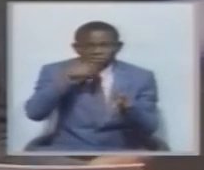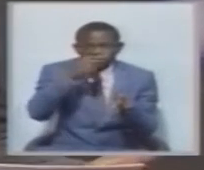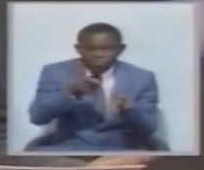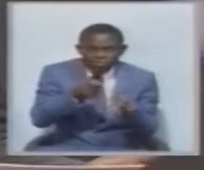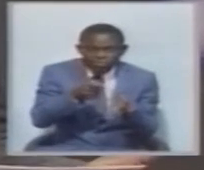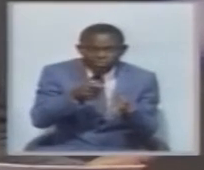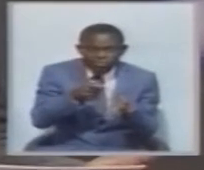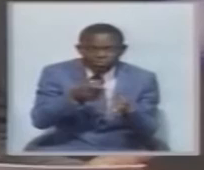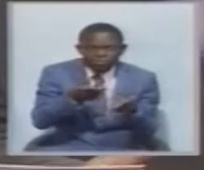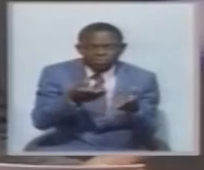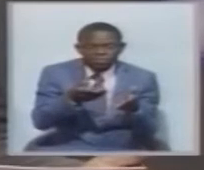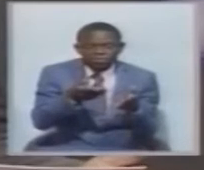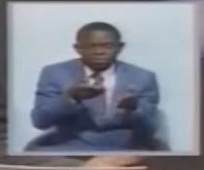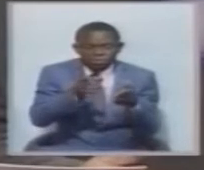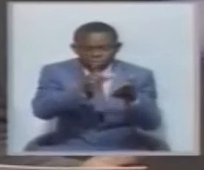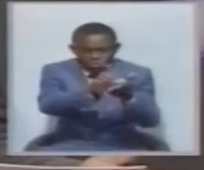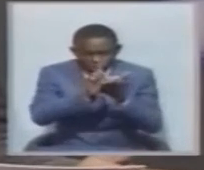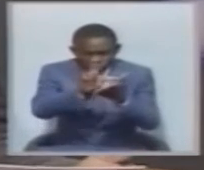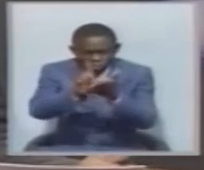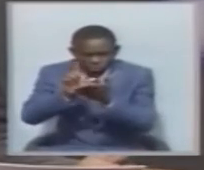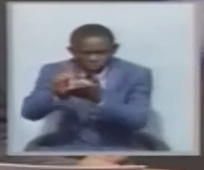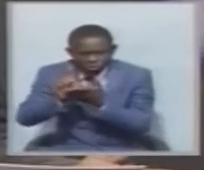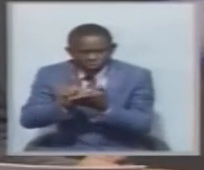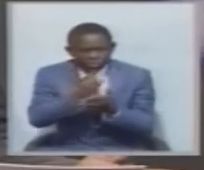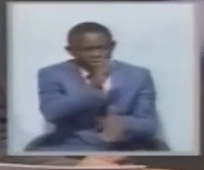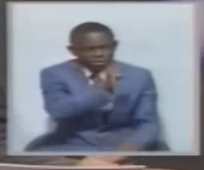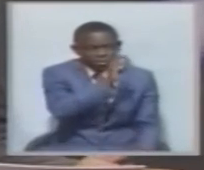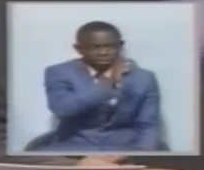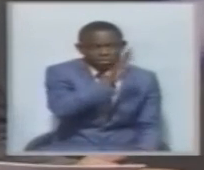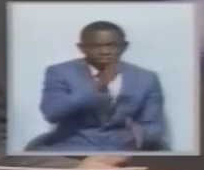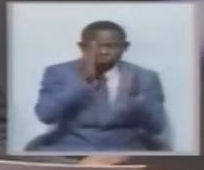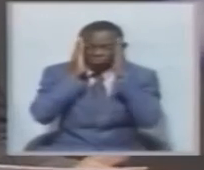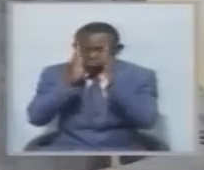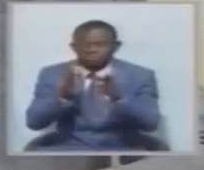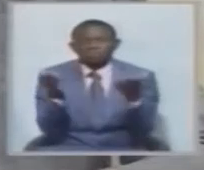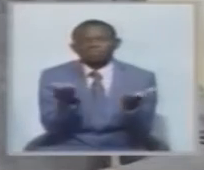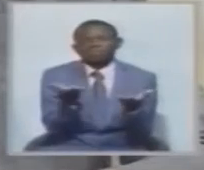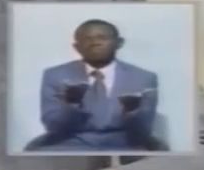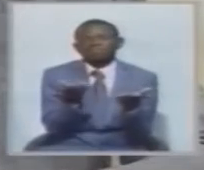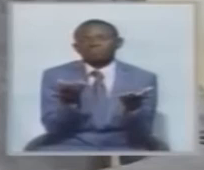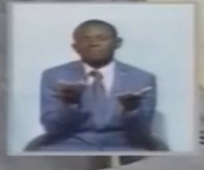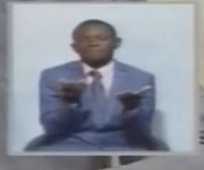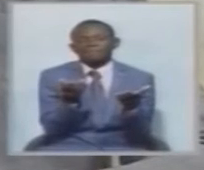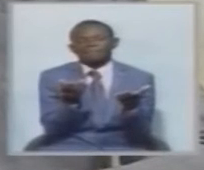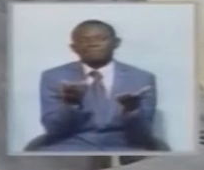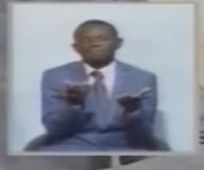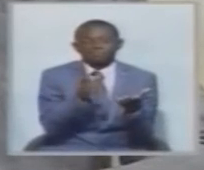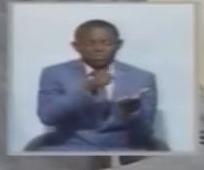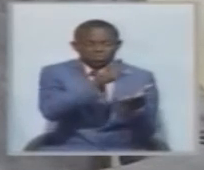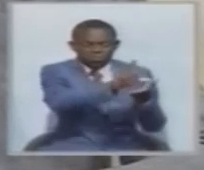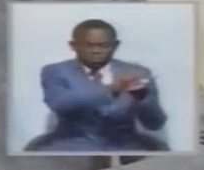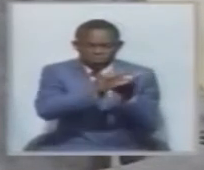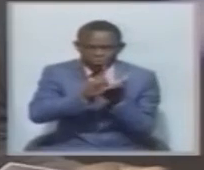serious attention to providing loans where government waste will be minimized. They don't really emphasize